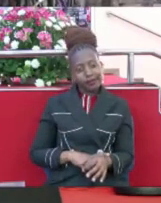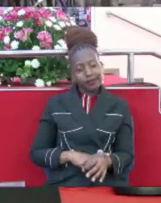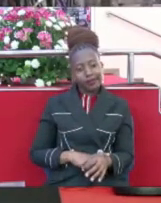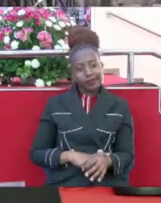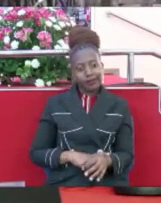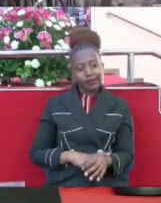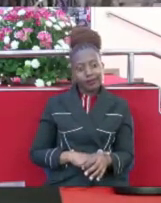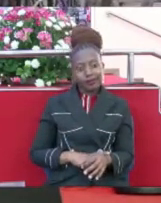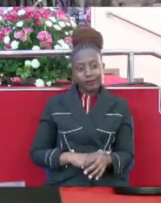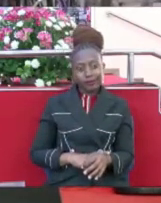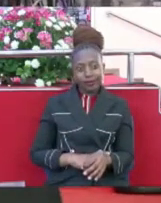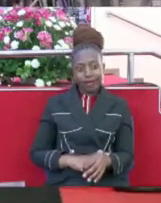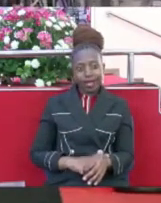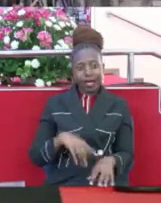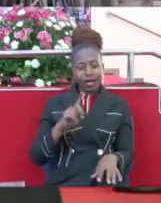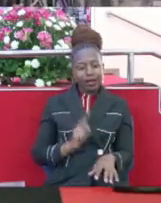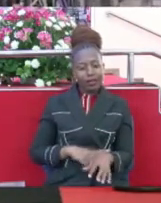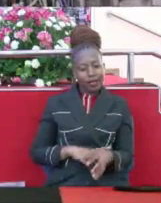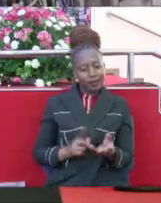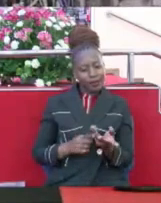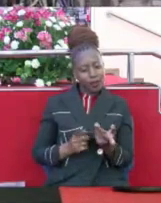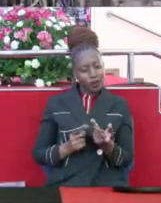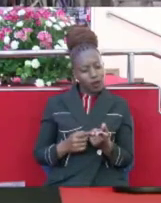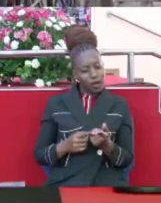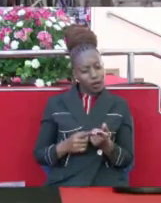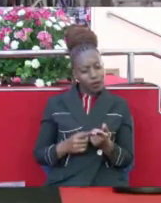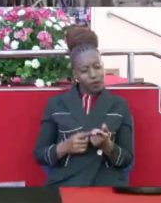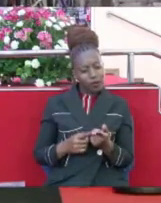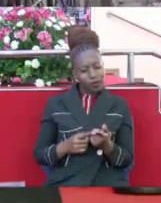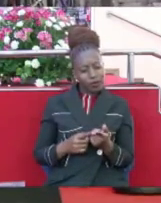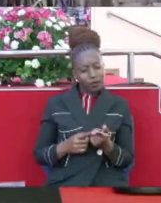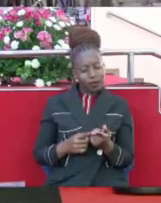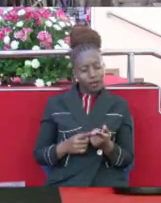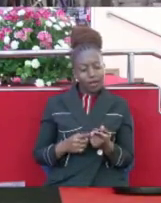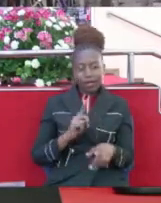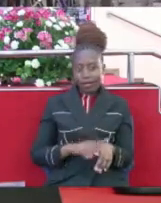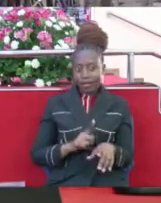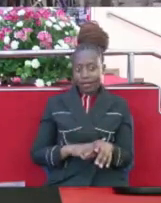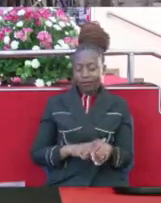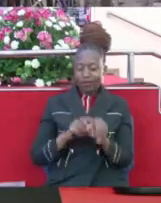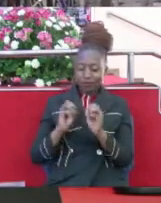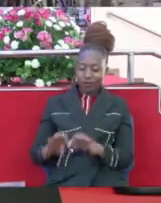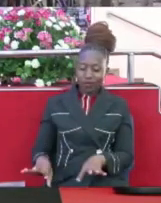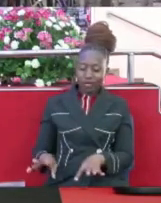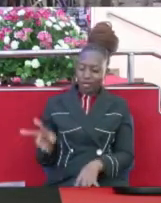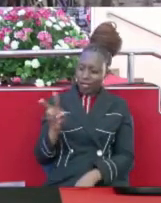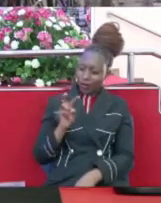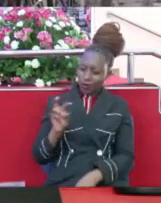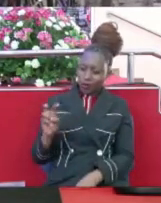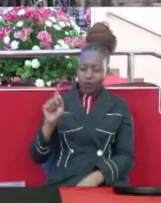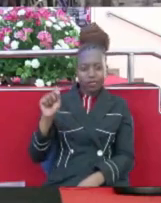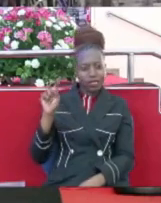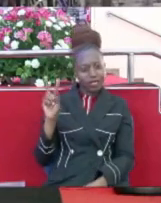Such that when you do the calculation at the end of the year, you come to realize for 3 months you've been watching movies.